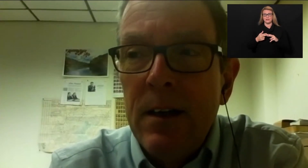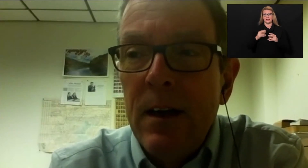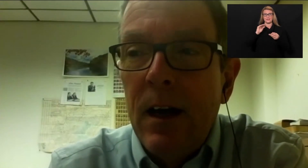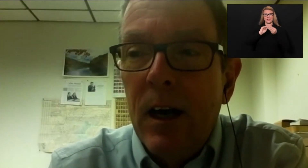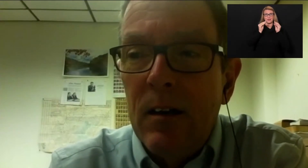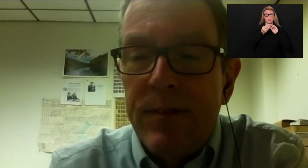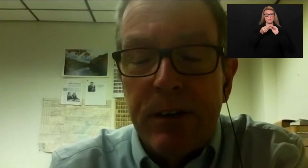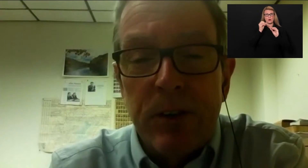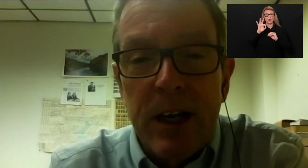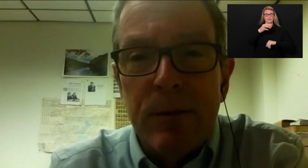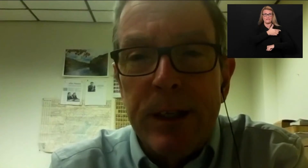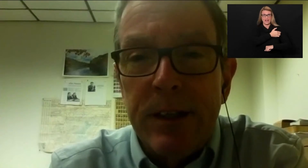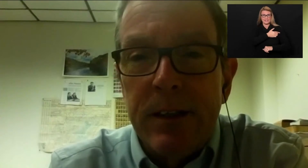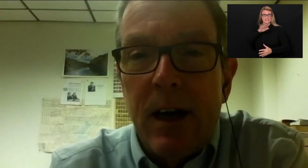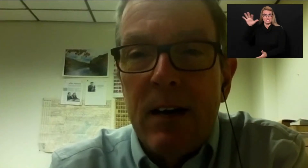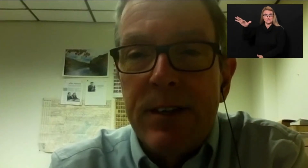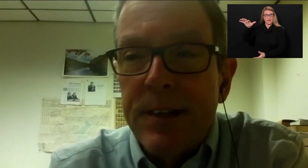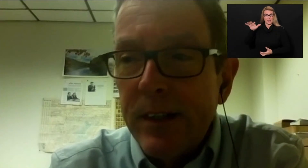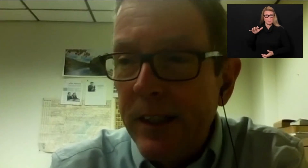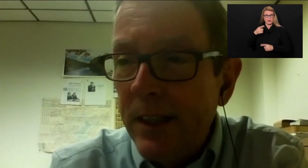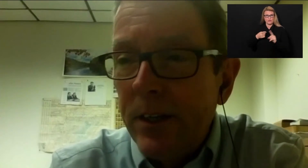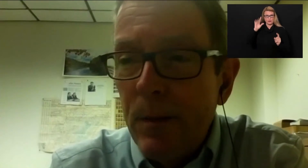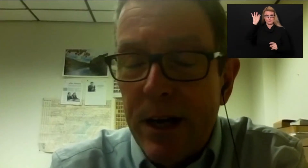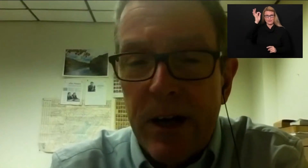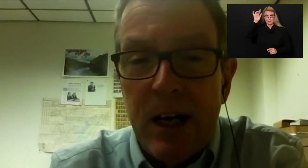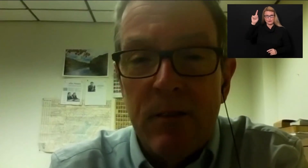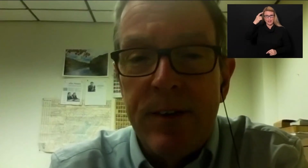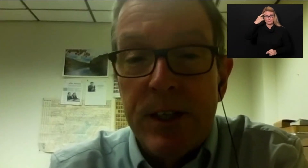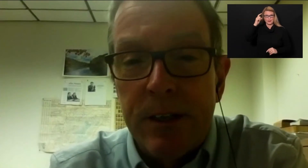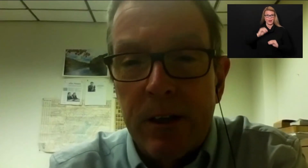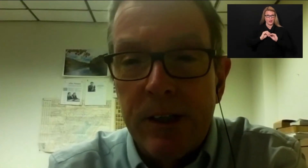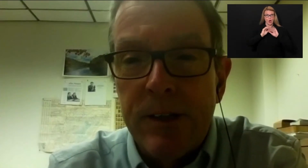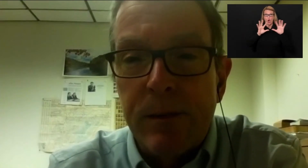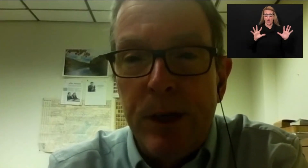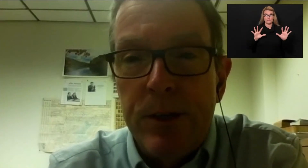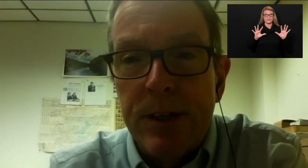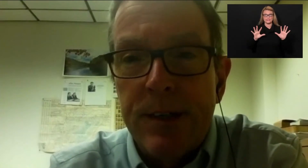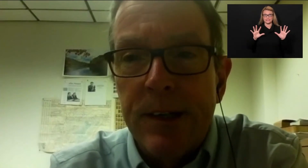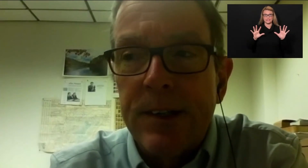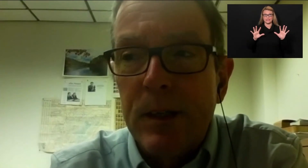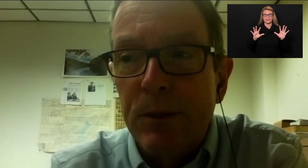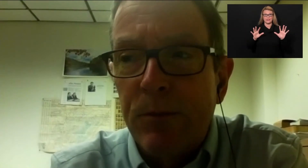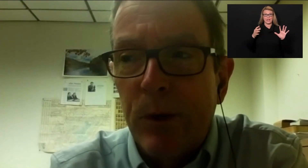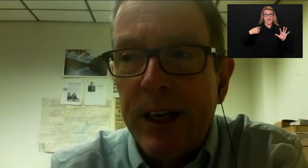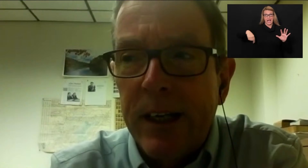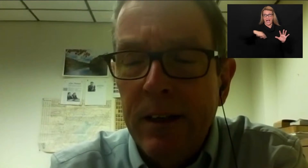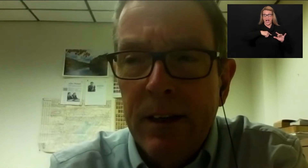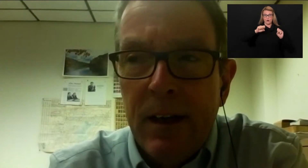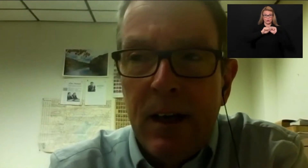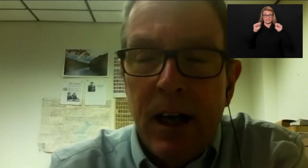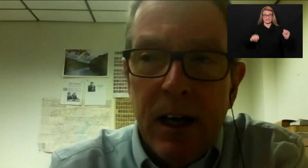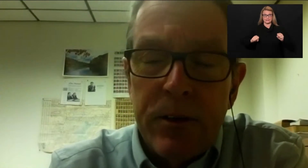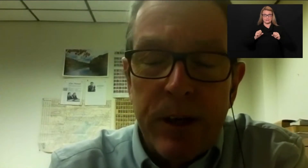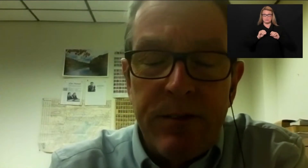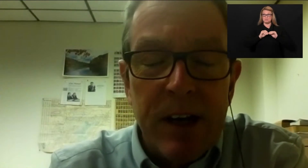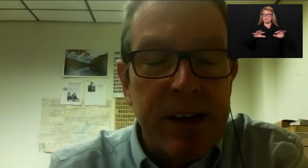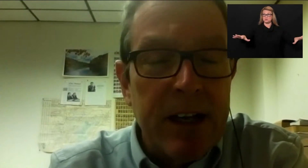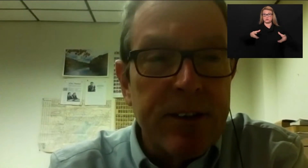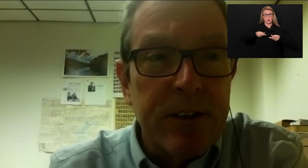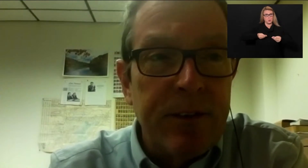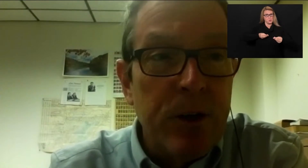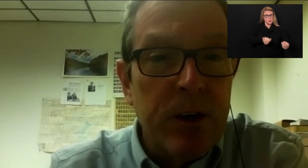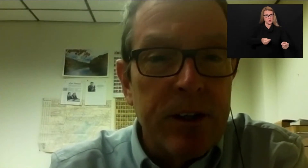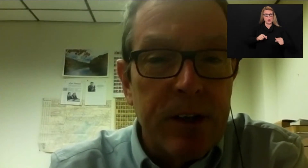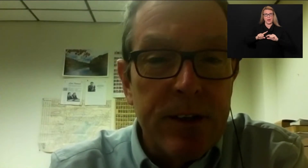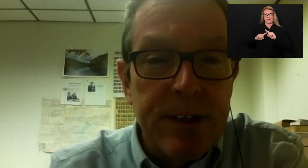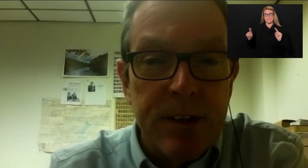the federal government? Obviously, no matter how efficient our distribution system, if we're getting